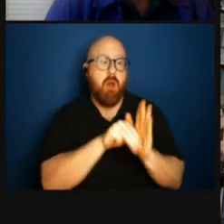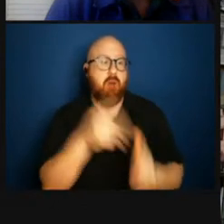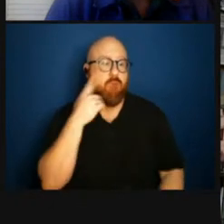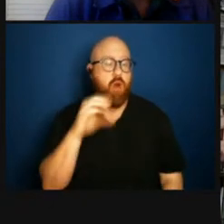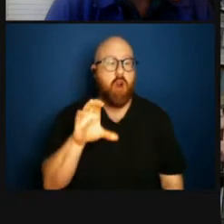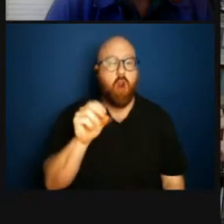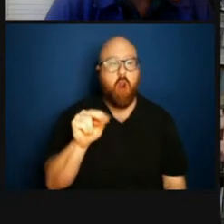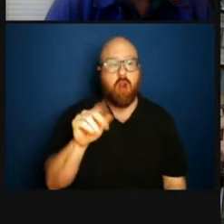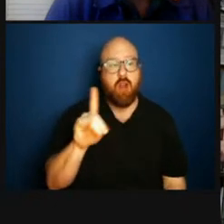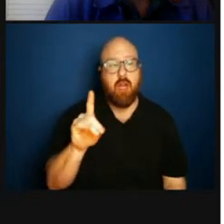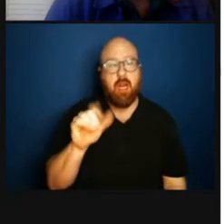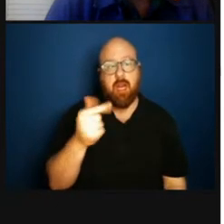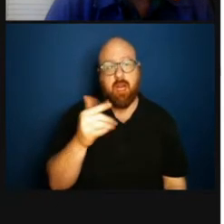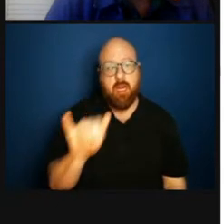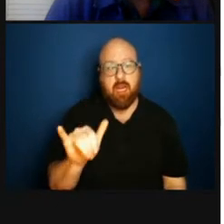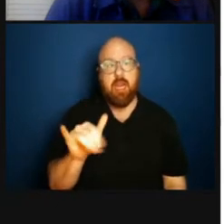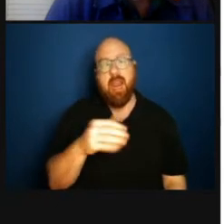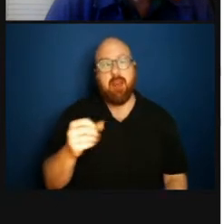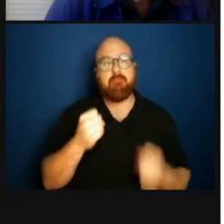next,